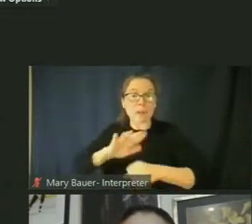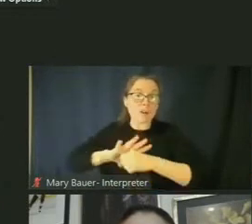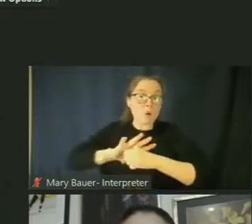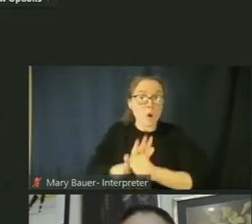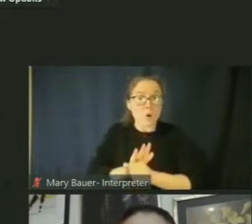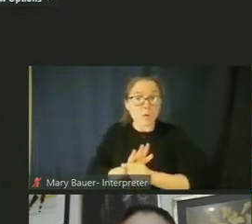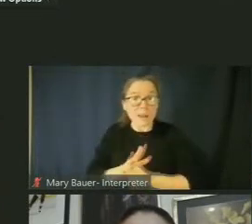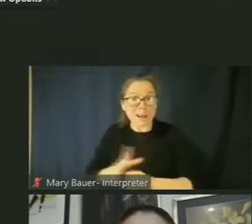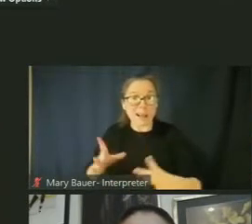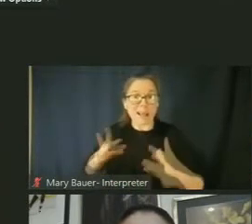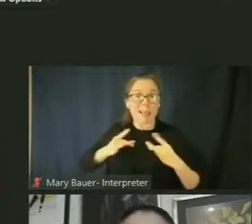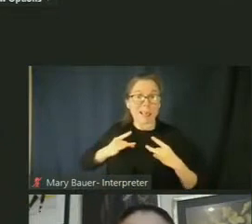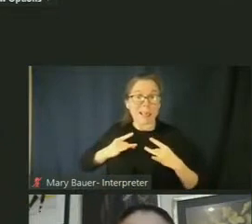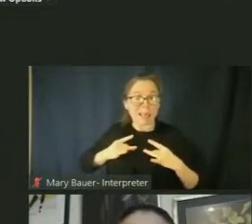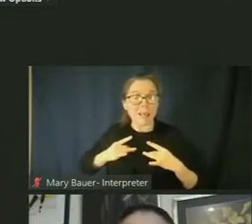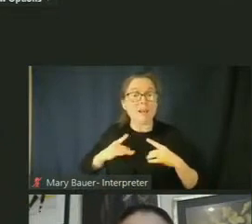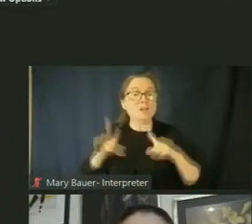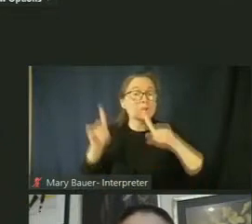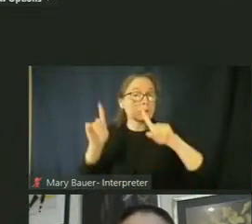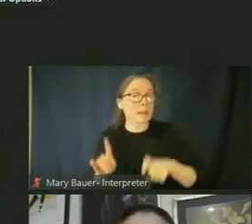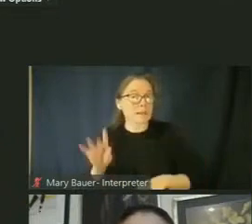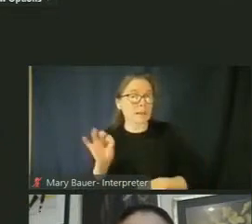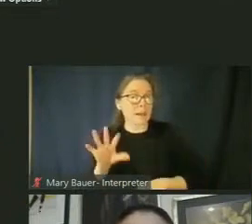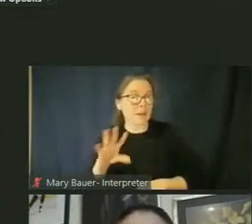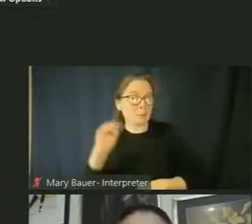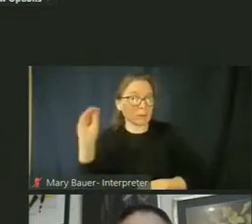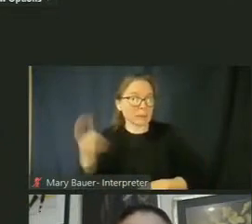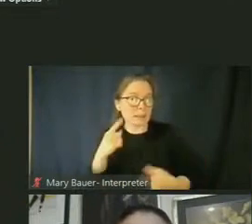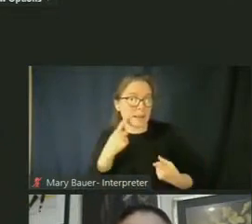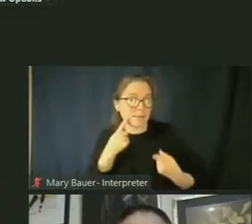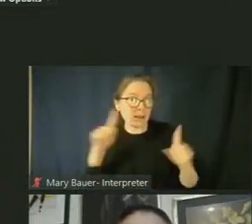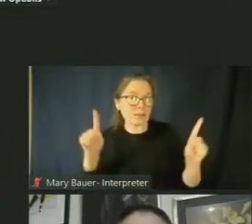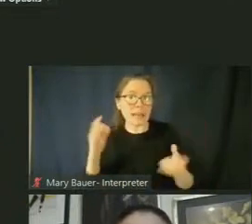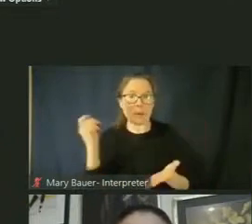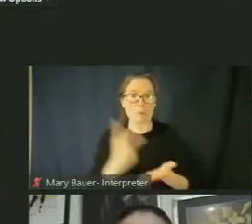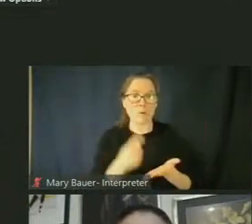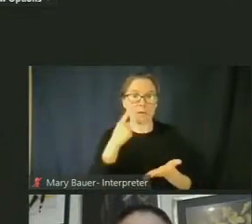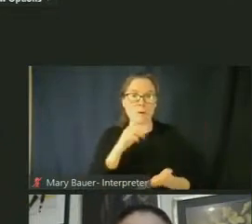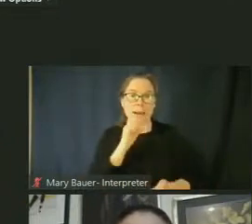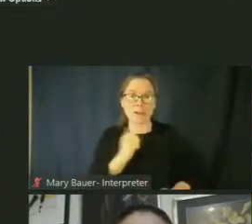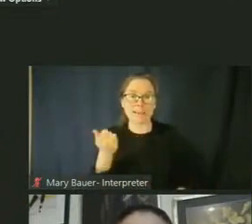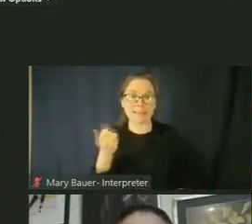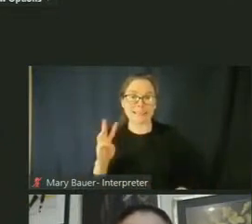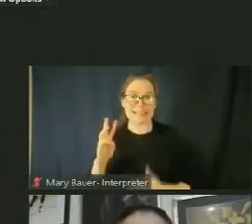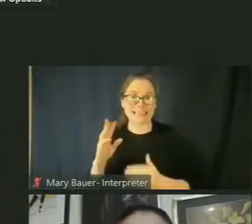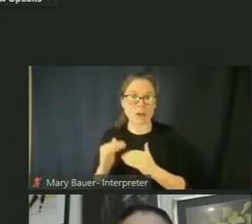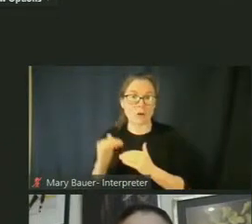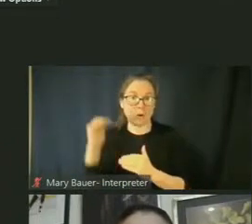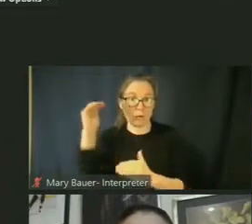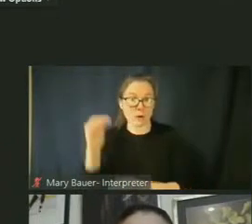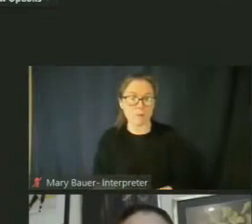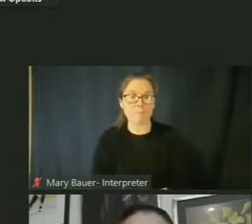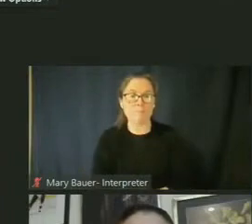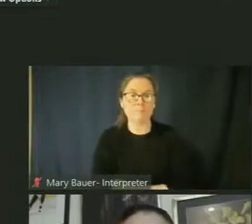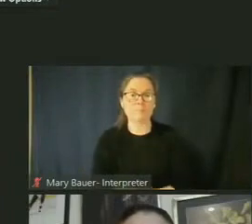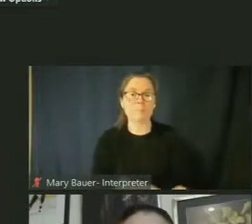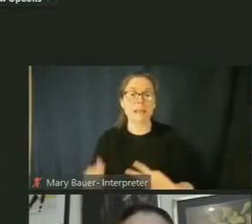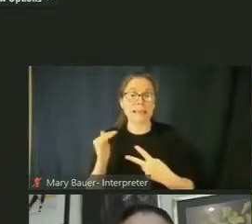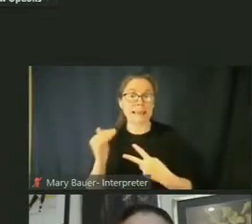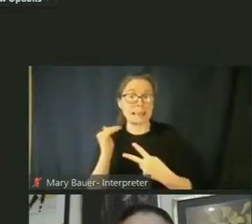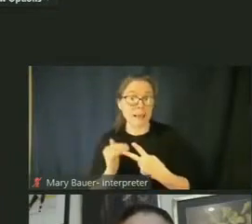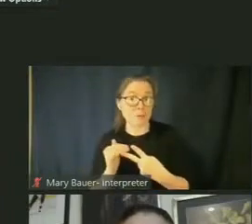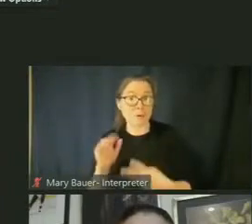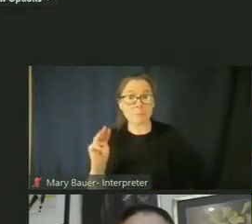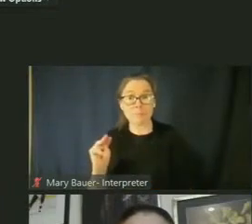95% effective and has been approved in the 16 and over. If we go to the Moderna vaccine, which is the next